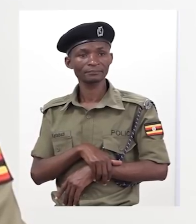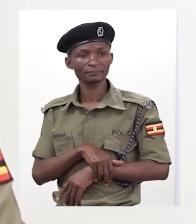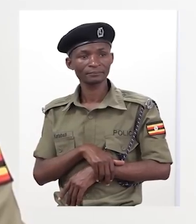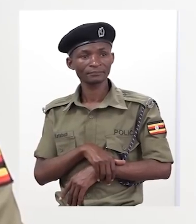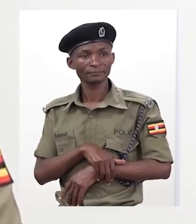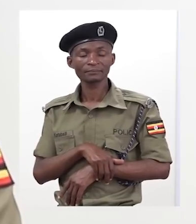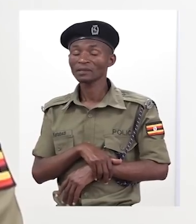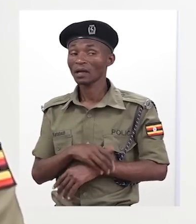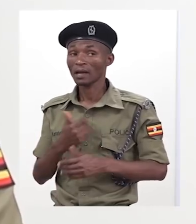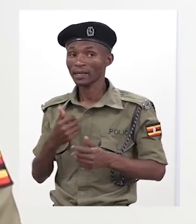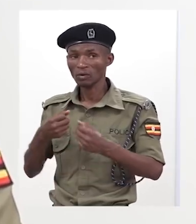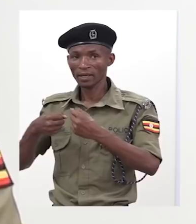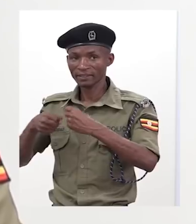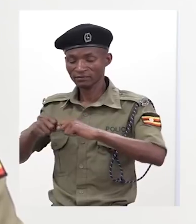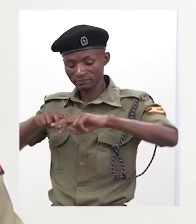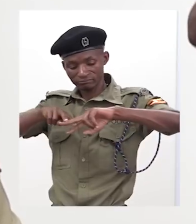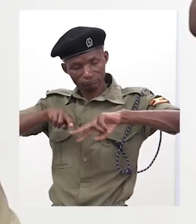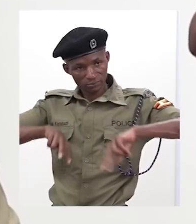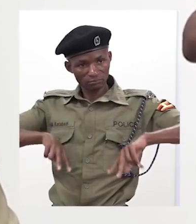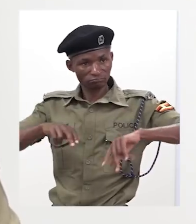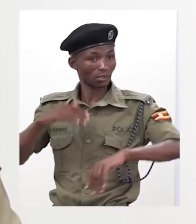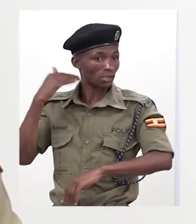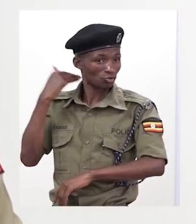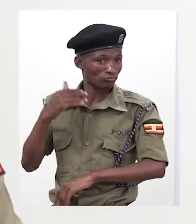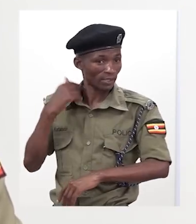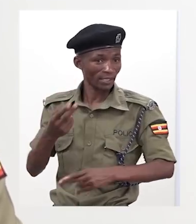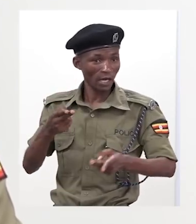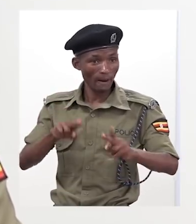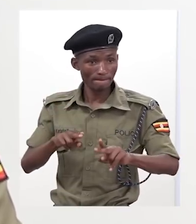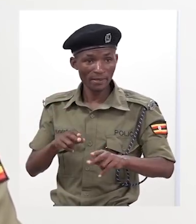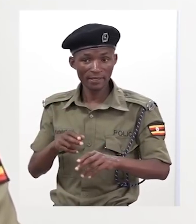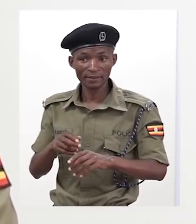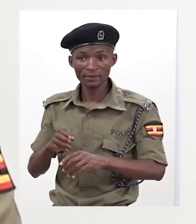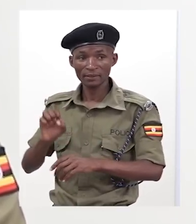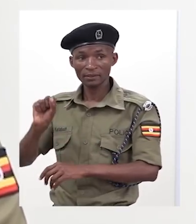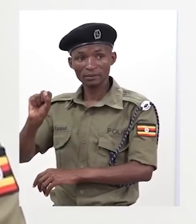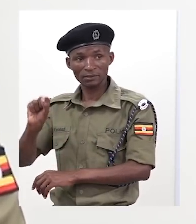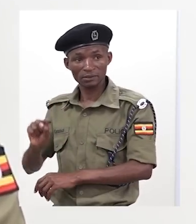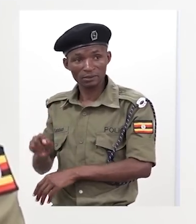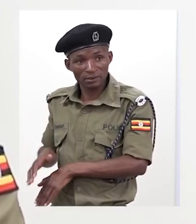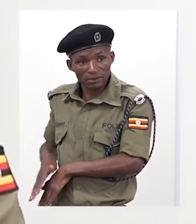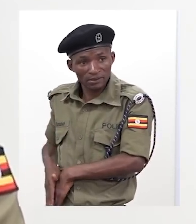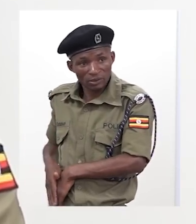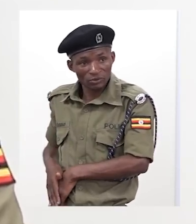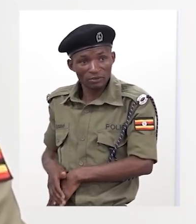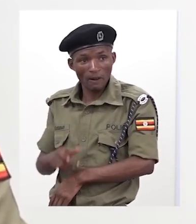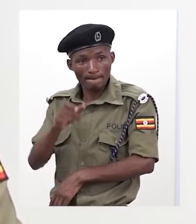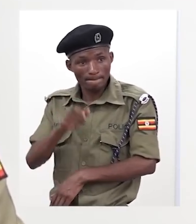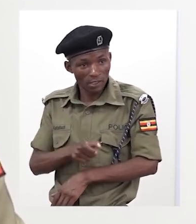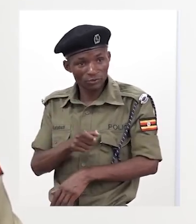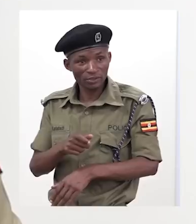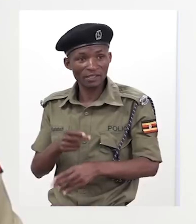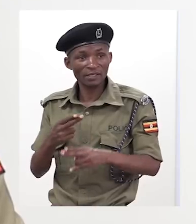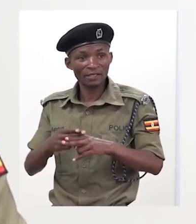is actively investigating a robbery that occurred on a South Sudanese national called Jacob